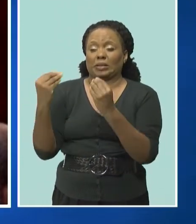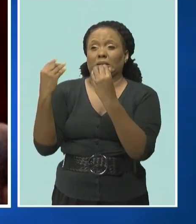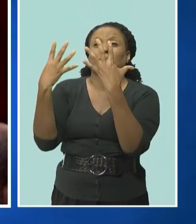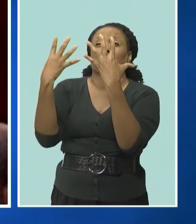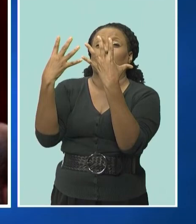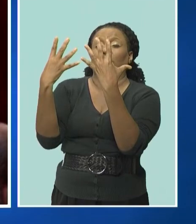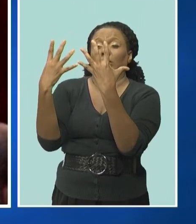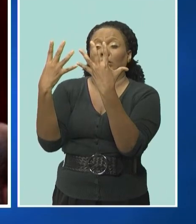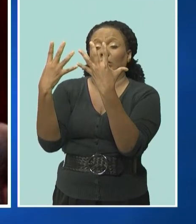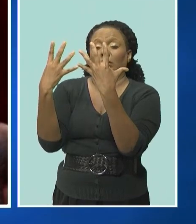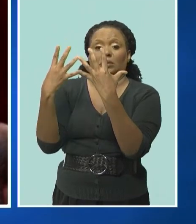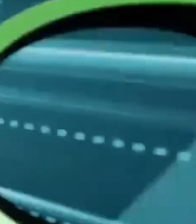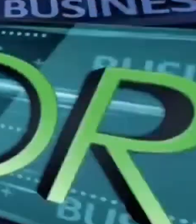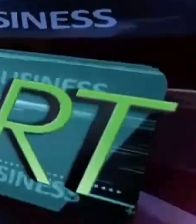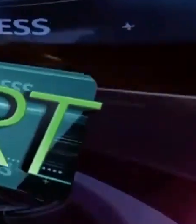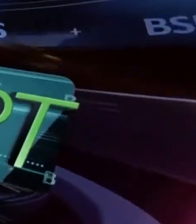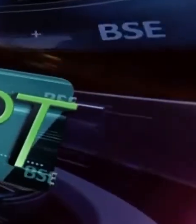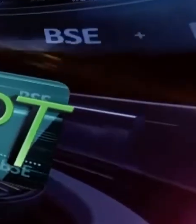no sleep.